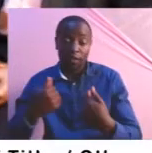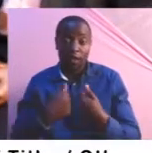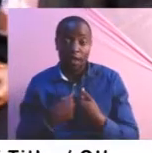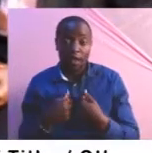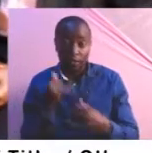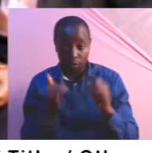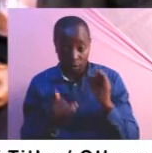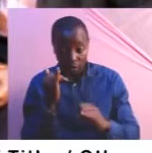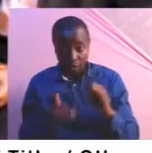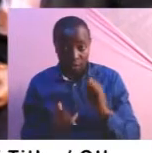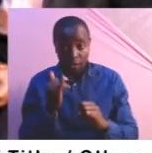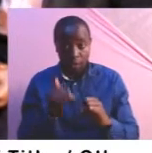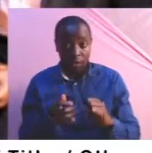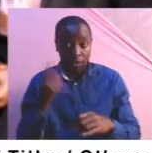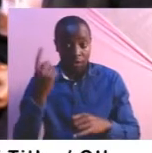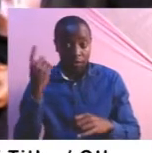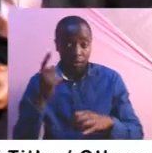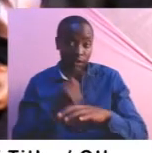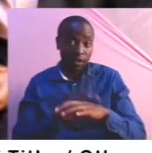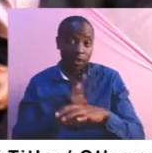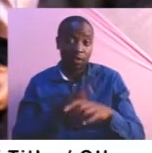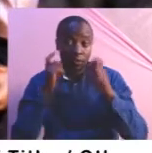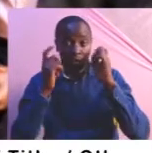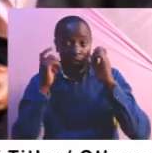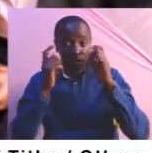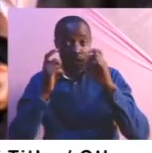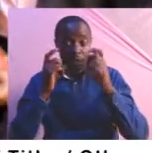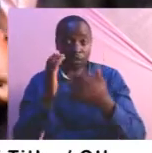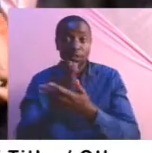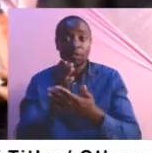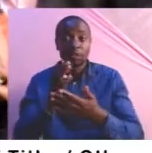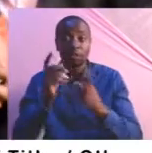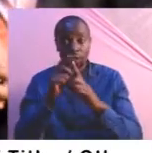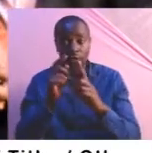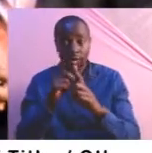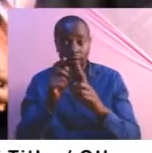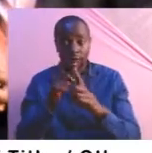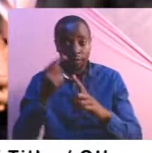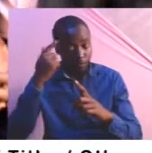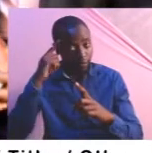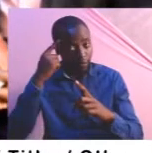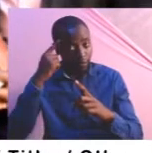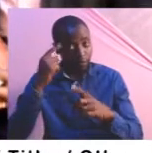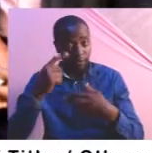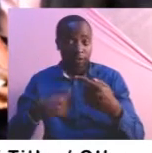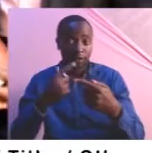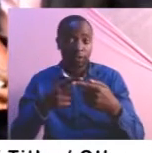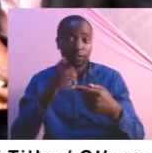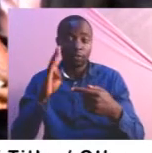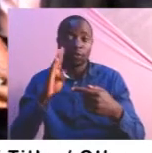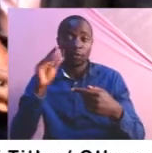judgment every time we sin against God's word. You know, I'm also thinking about Balaam again, ahead